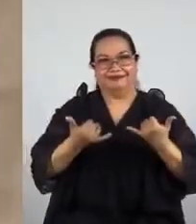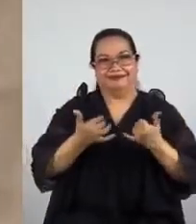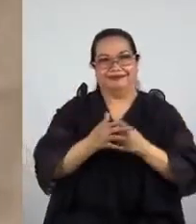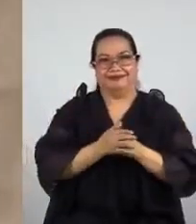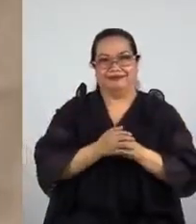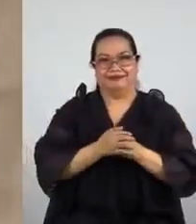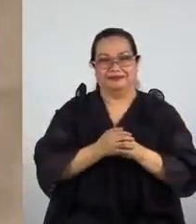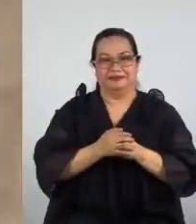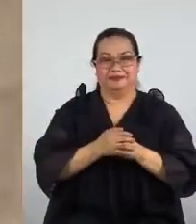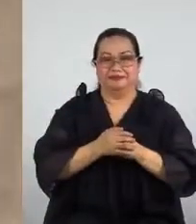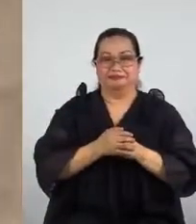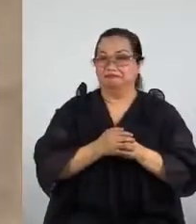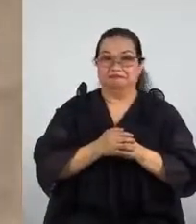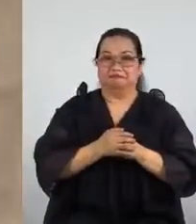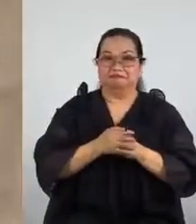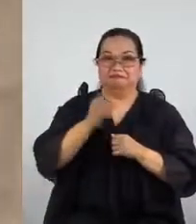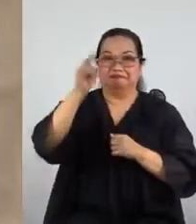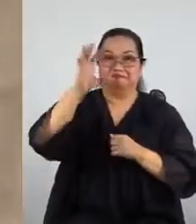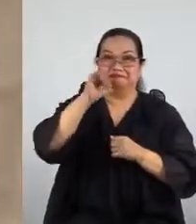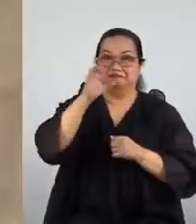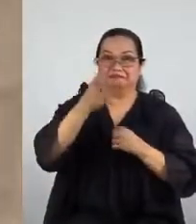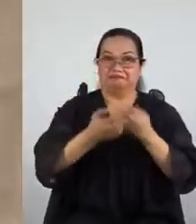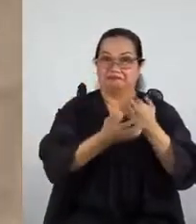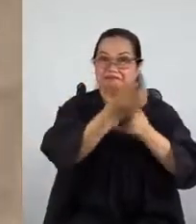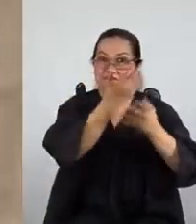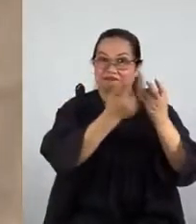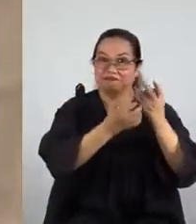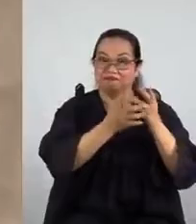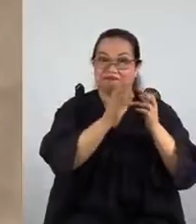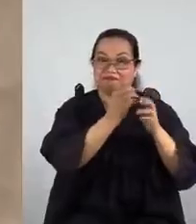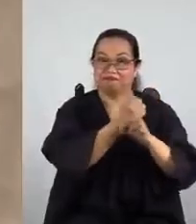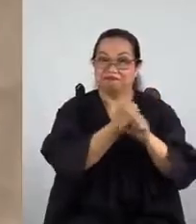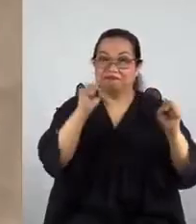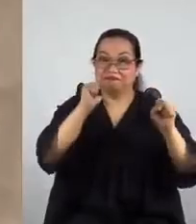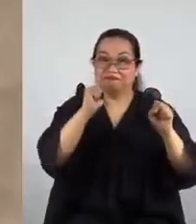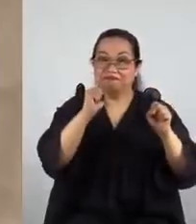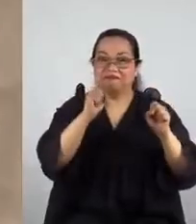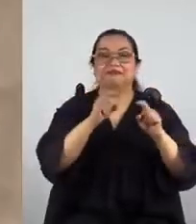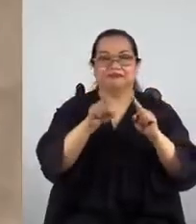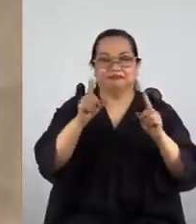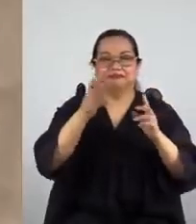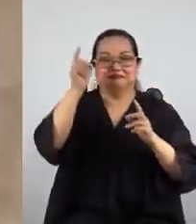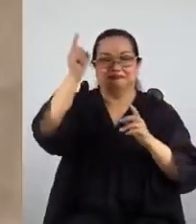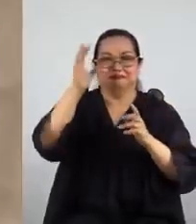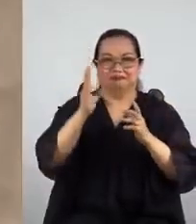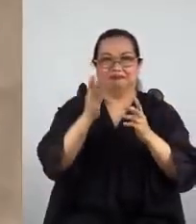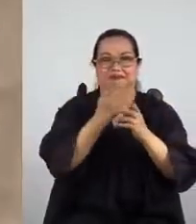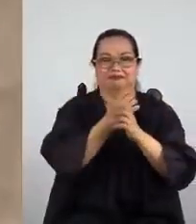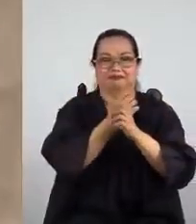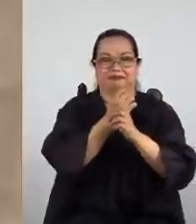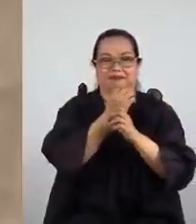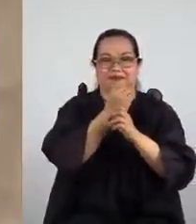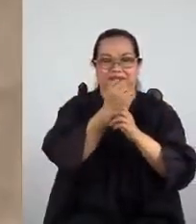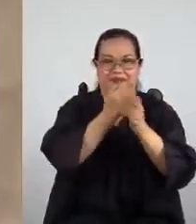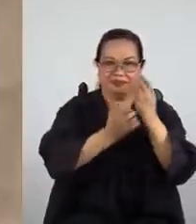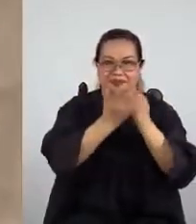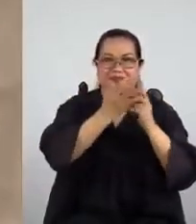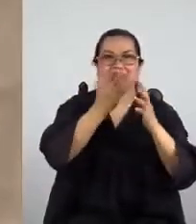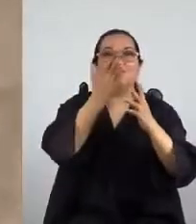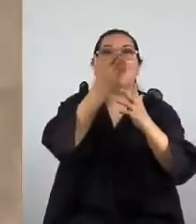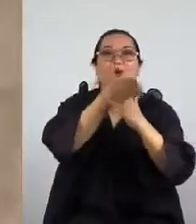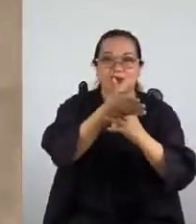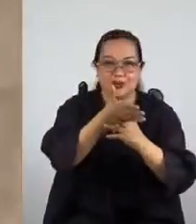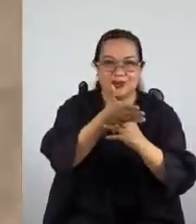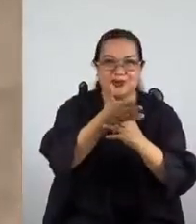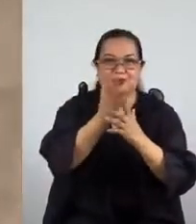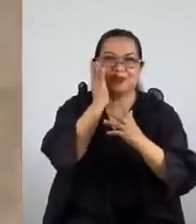He may not save us from the fire, but He will save us through the fire.